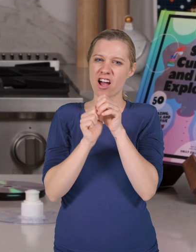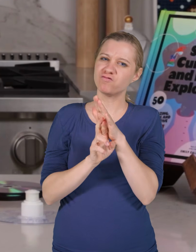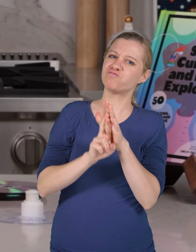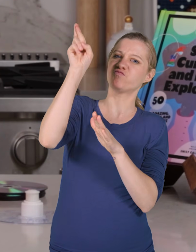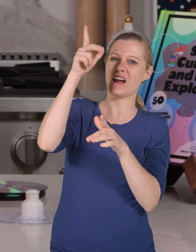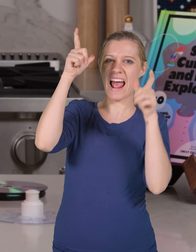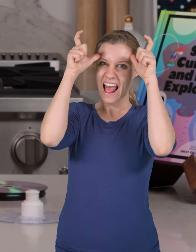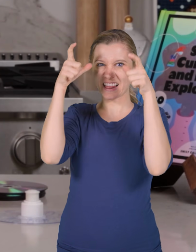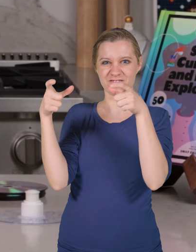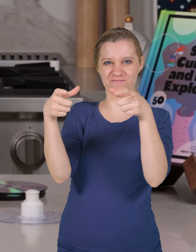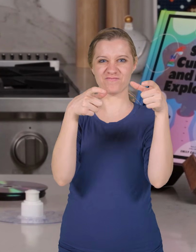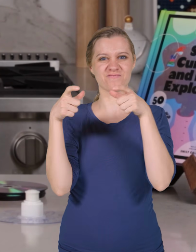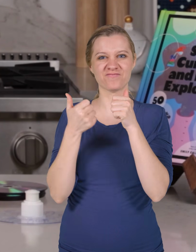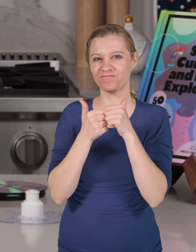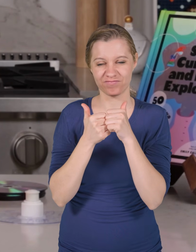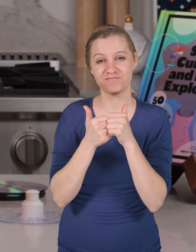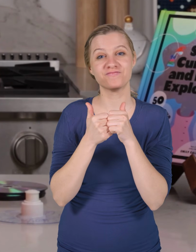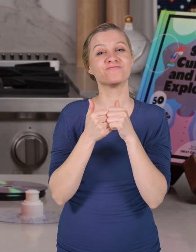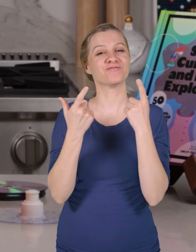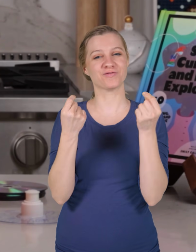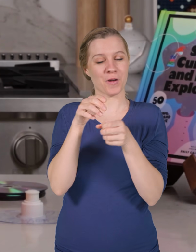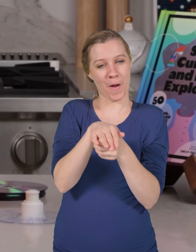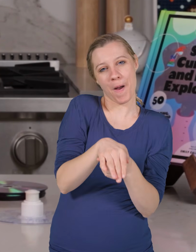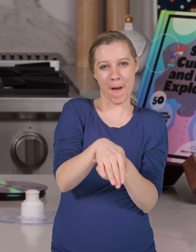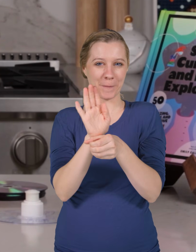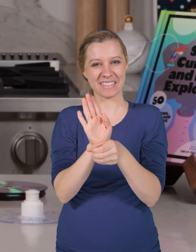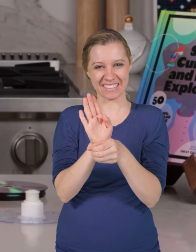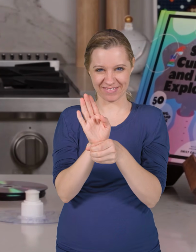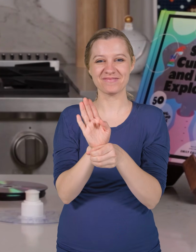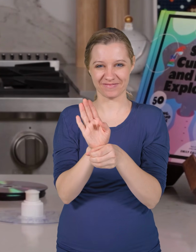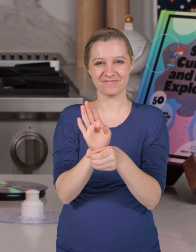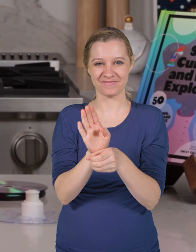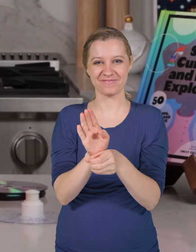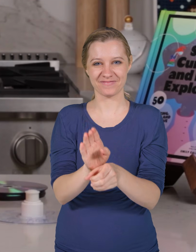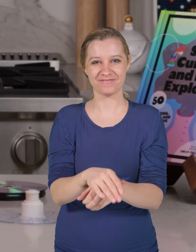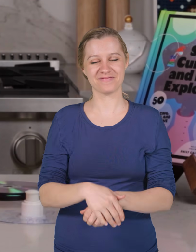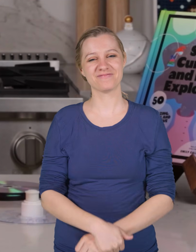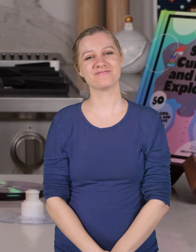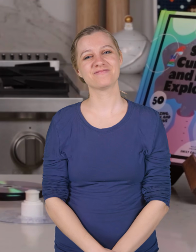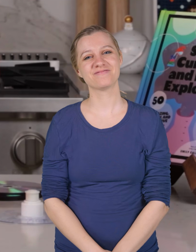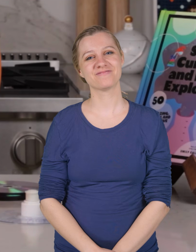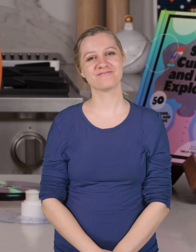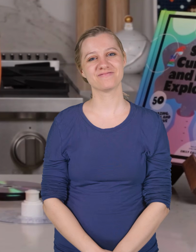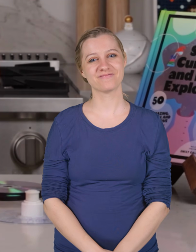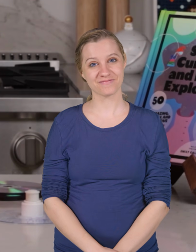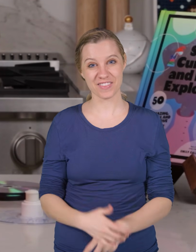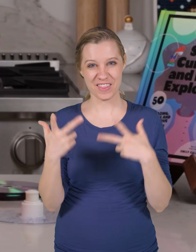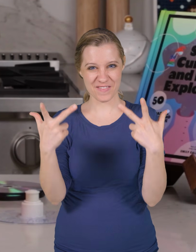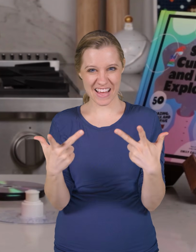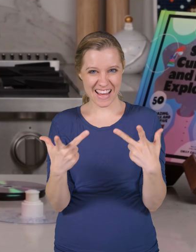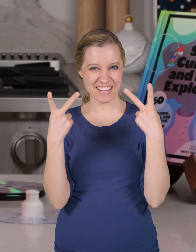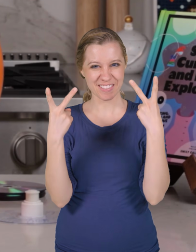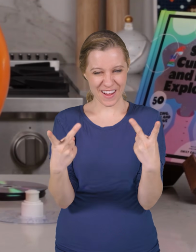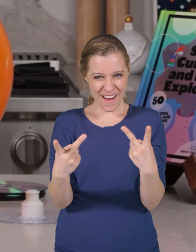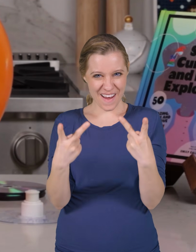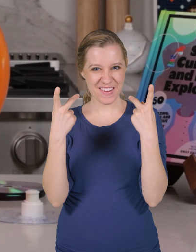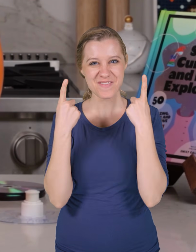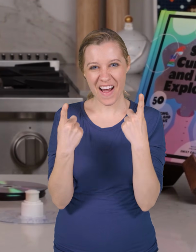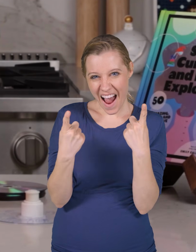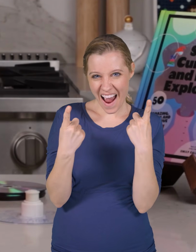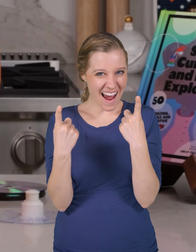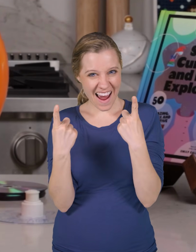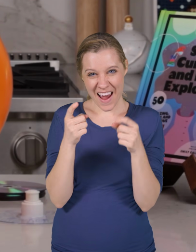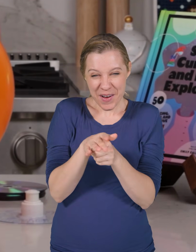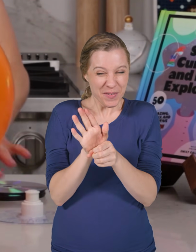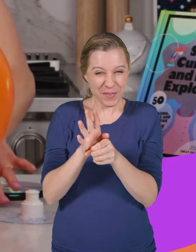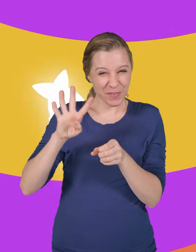alien hovercraft? Well, all you have to do is open your sports cap. 3, 2,